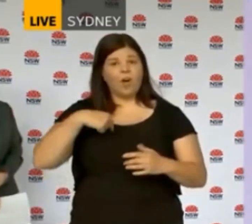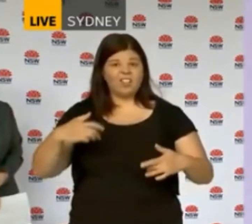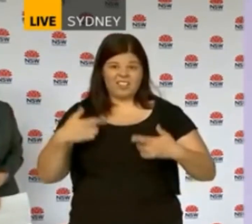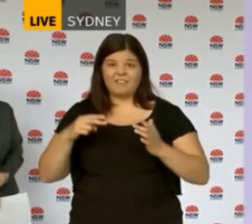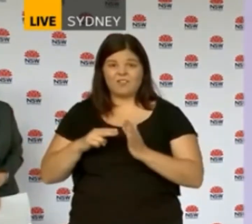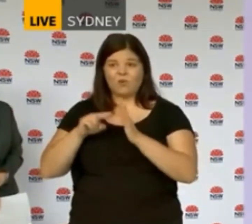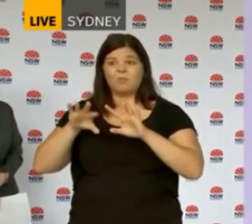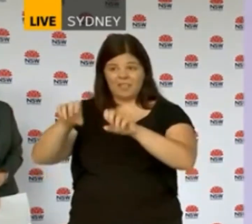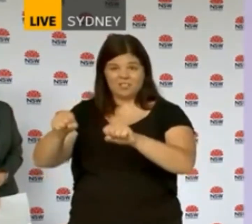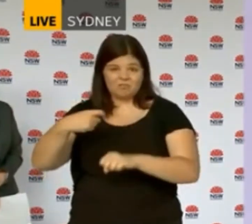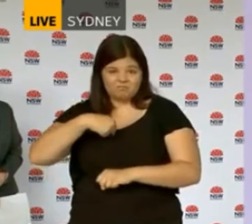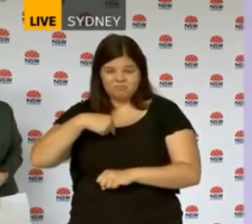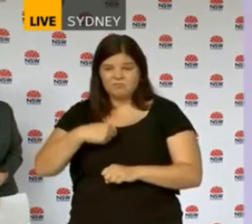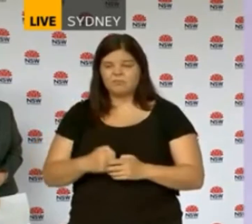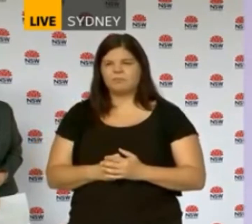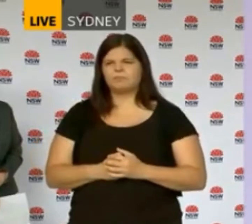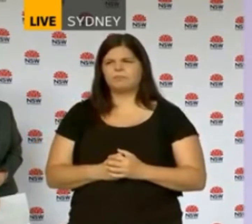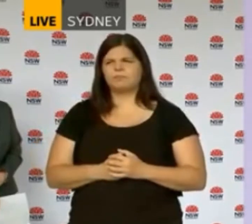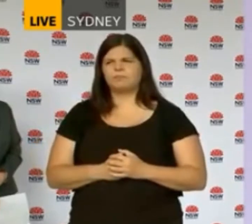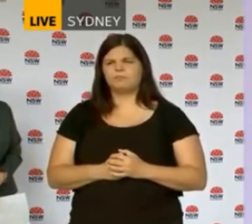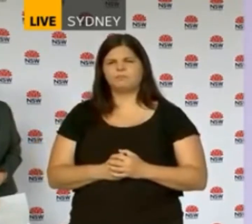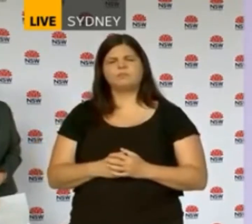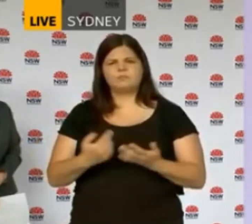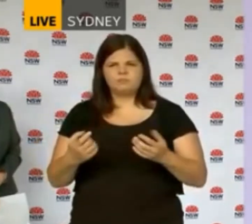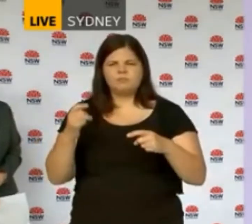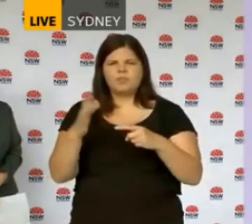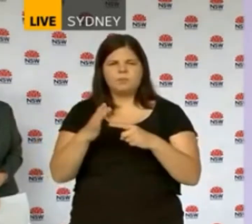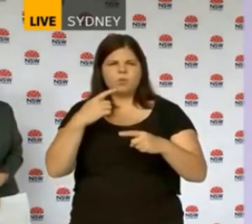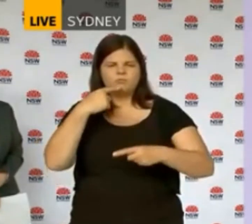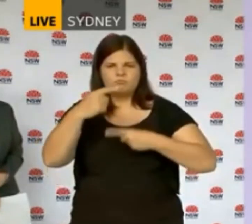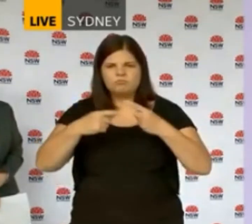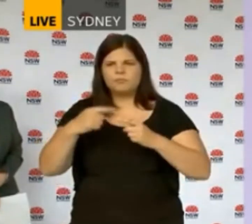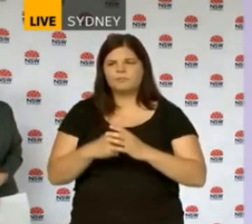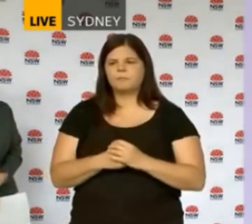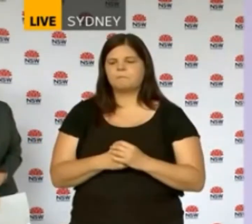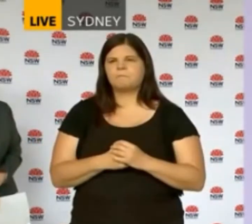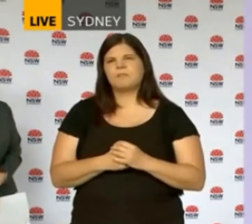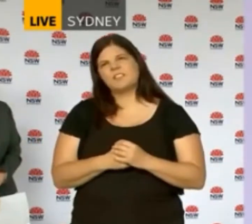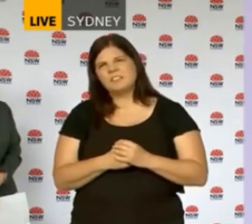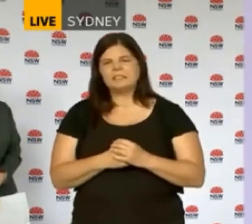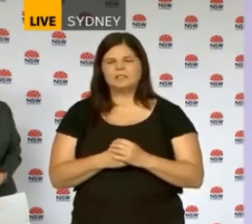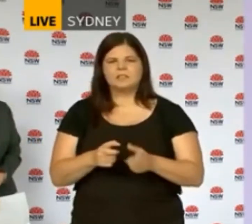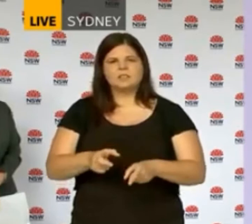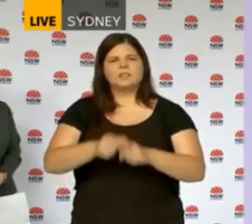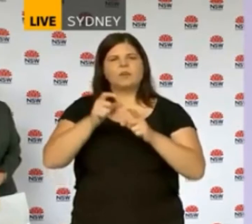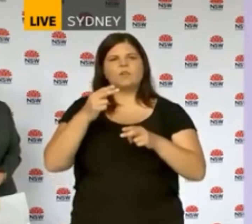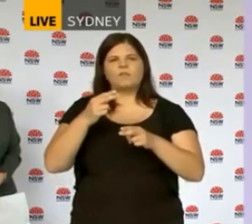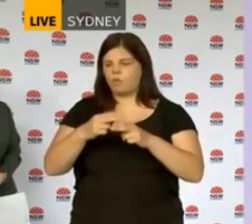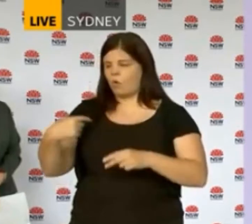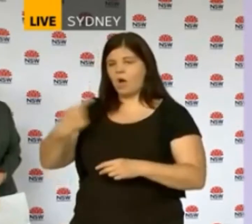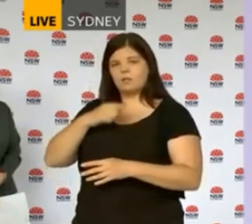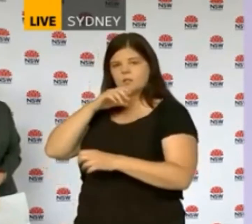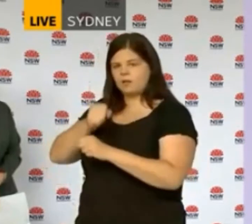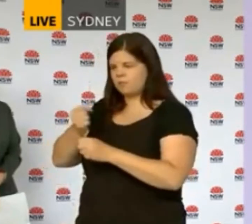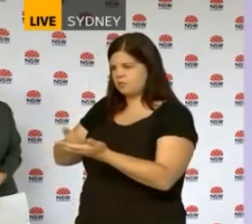want to really emphasise that the big issue for the public health officials was and